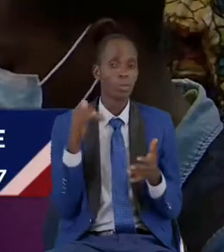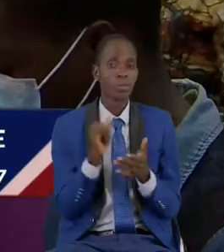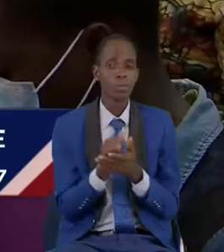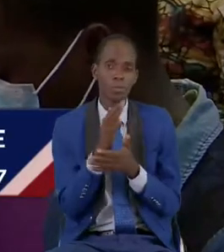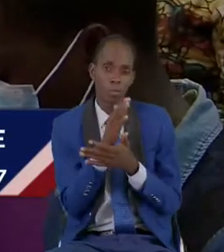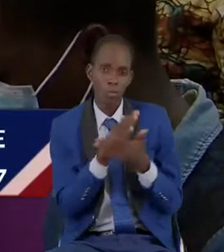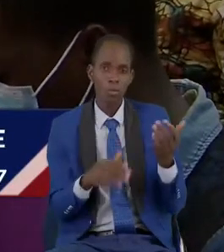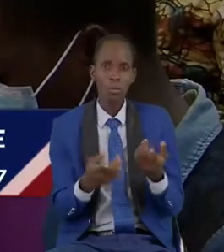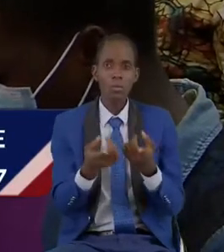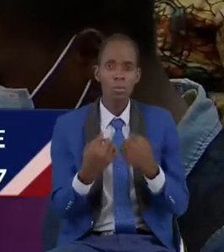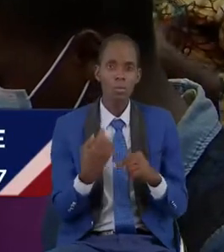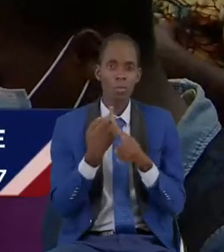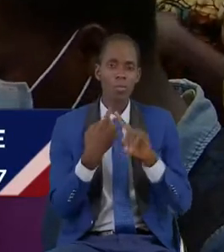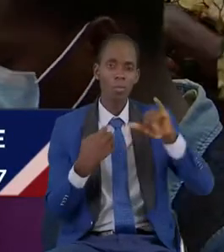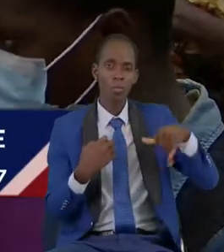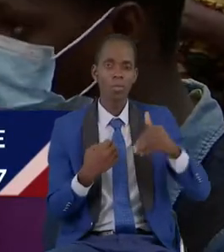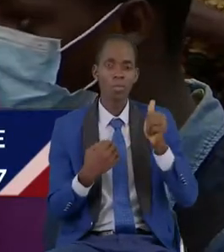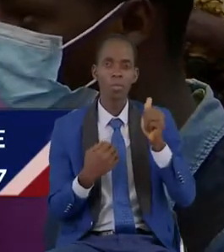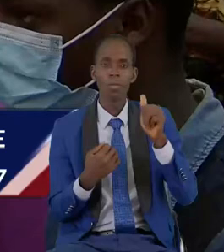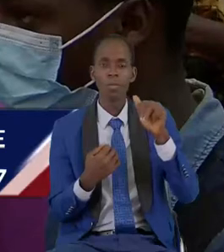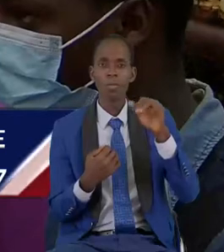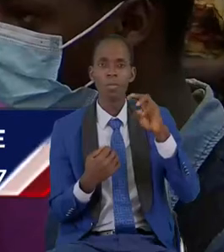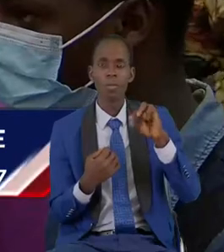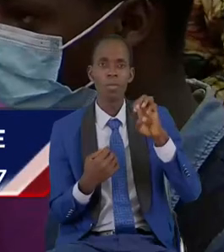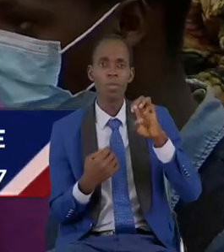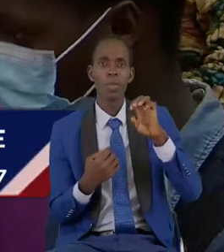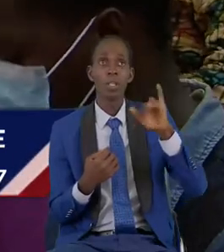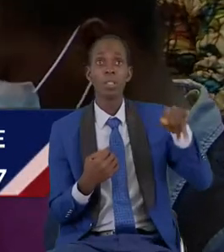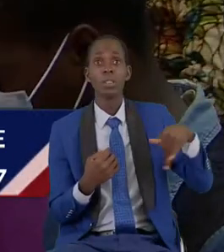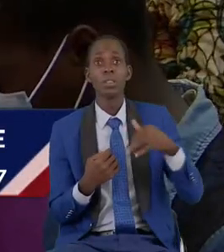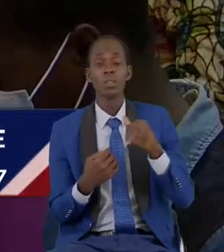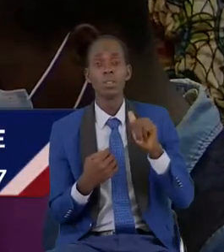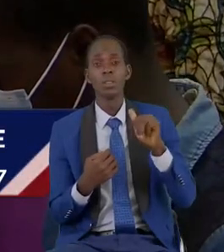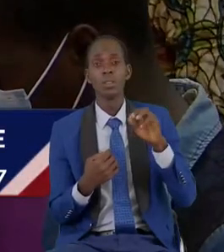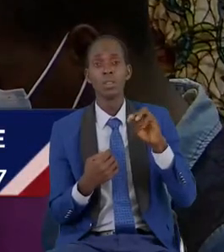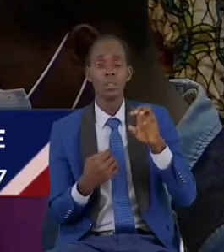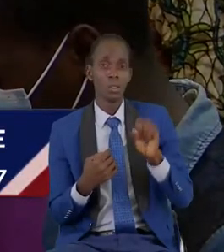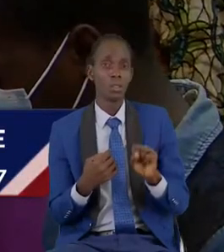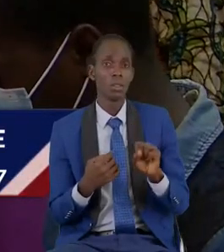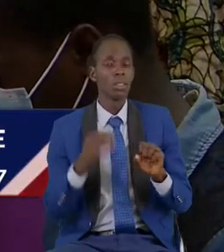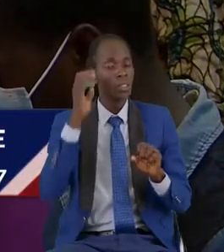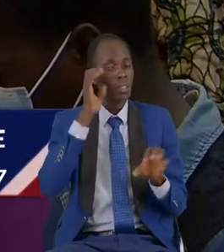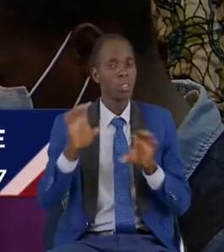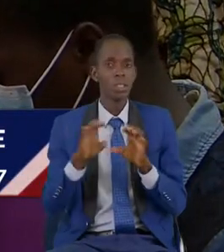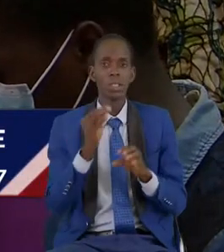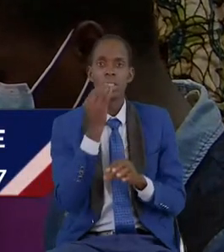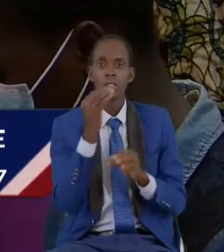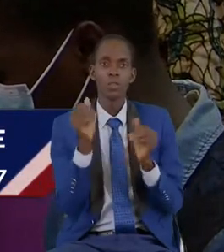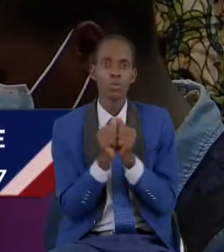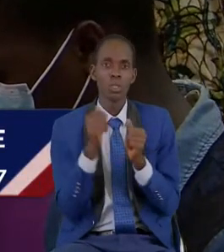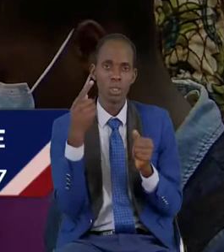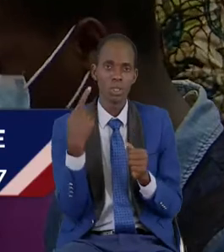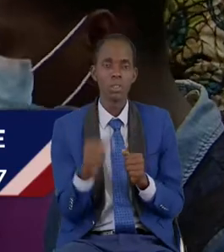from James, that's James in Jerusalem, he did eat with the Gentiles. He did